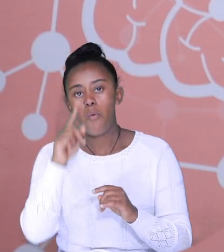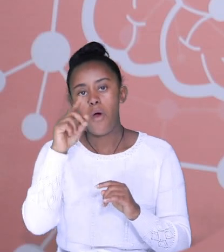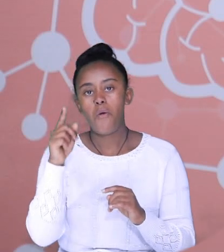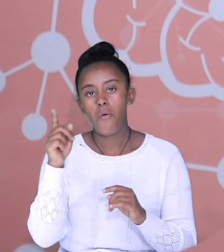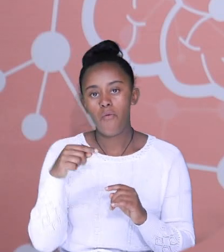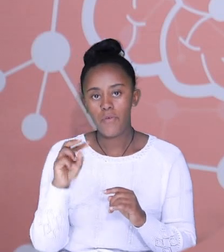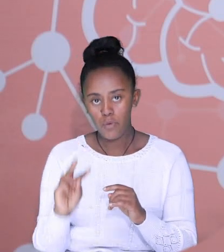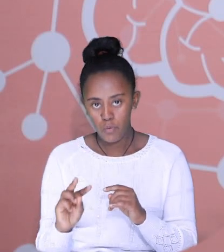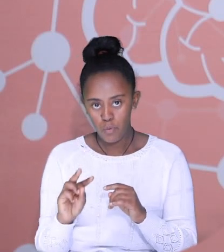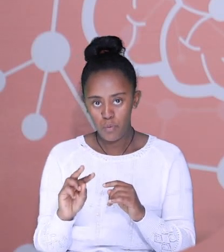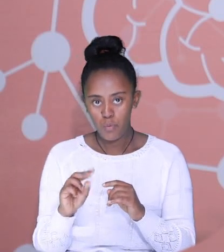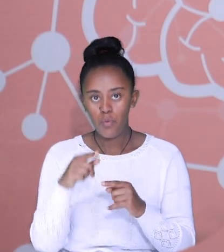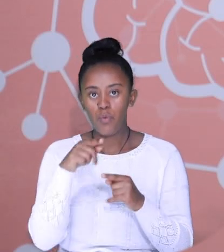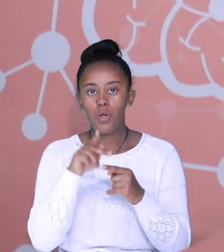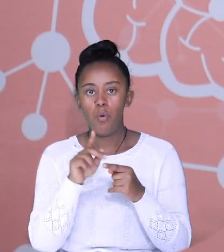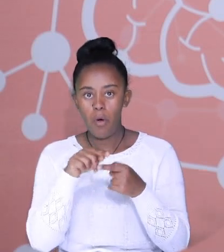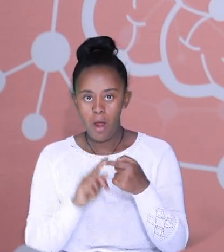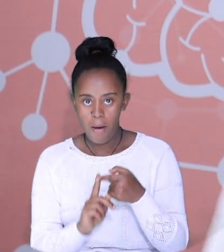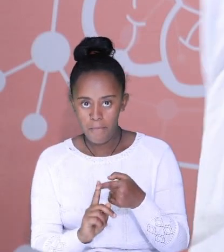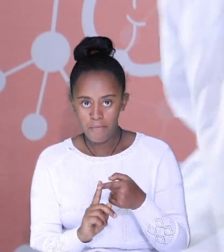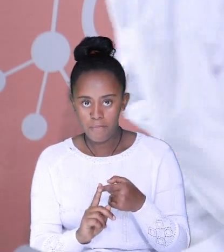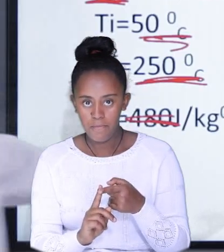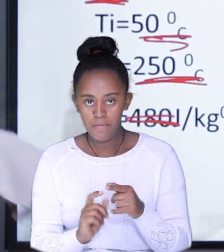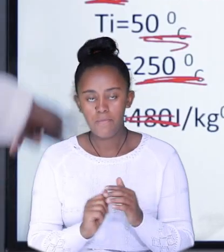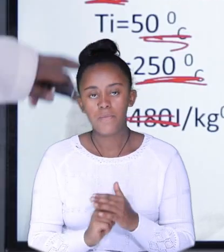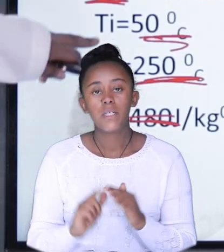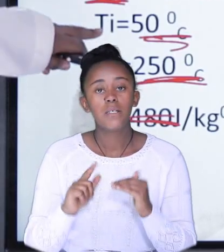2 kilogram. So